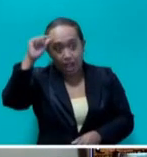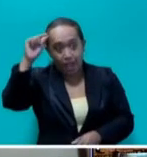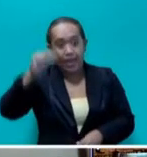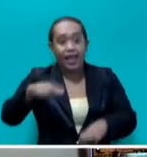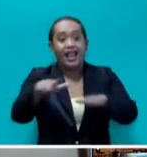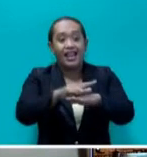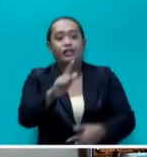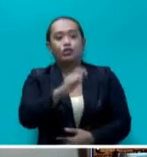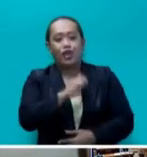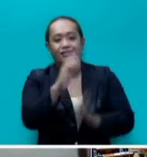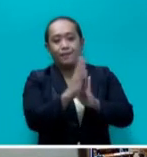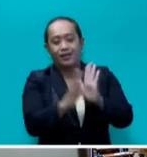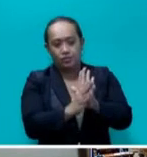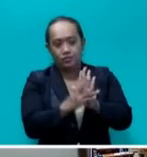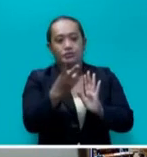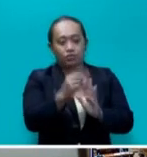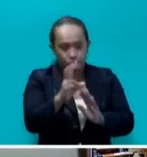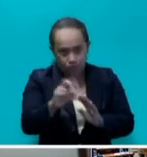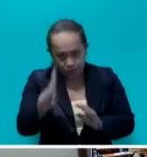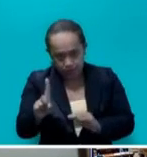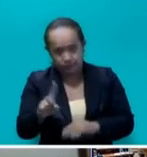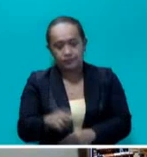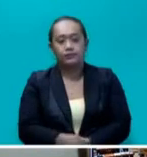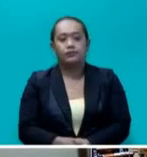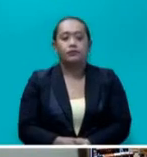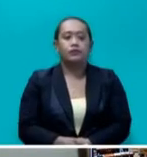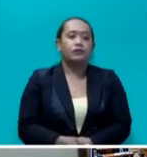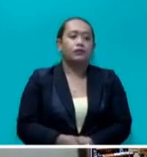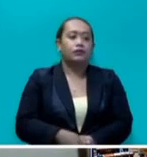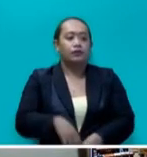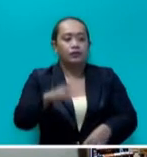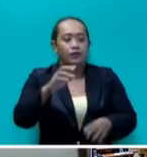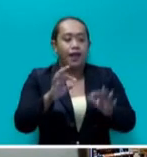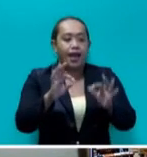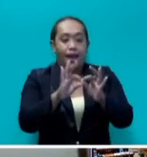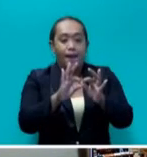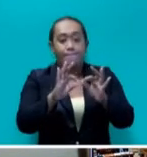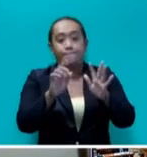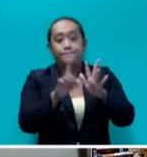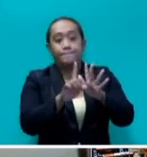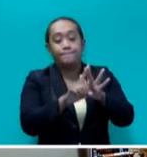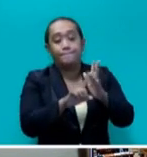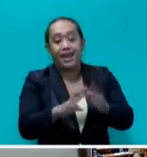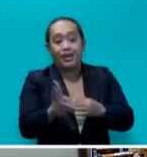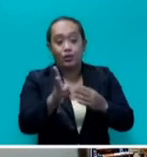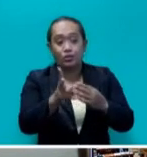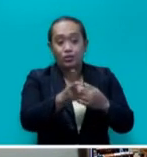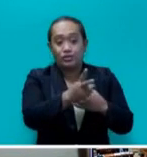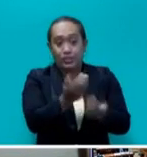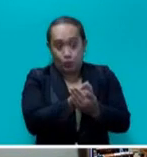Land Trust Budget Amendment Bill 2021. 11. Biosecurity Budget Amendment Bill